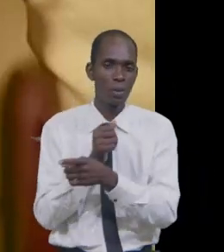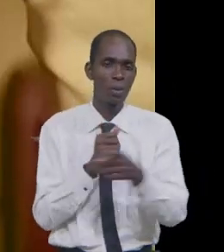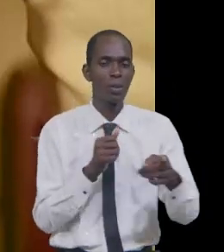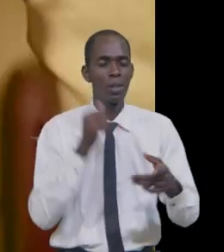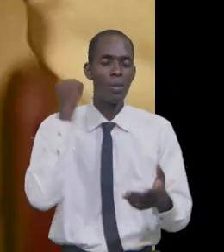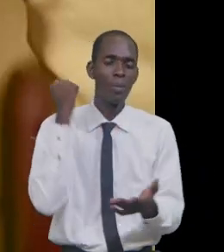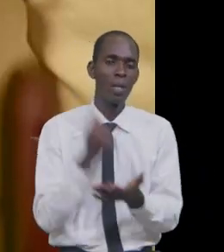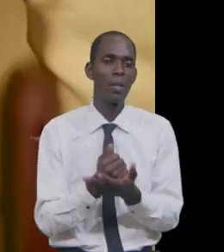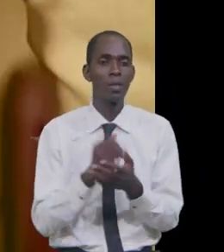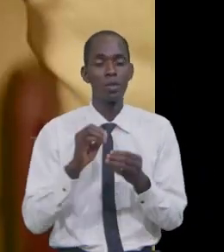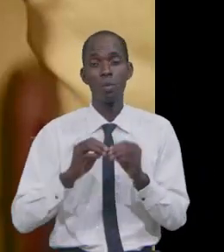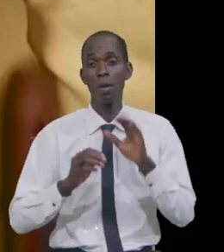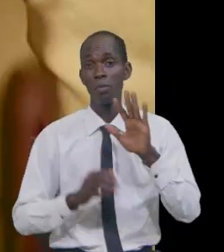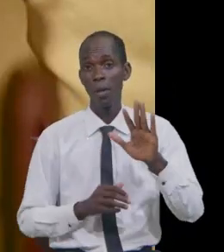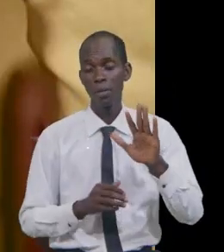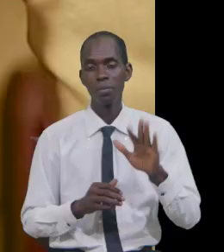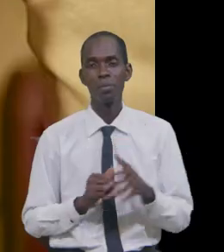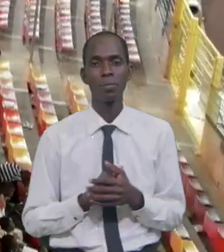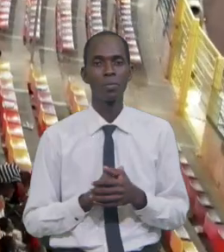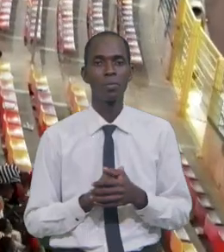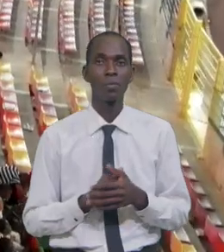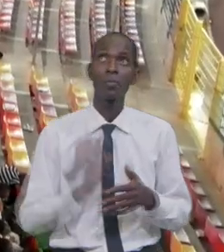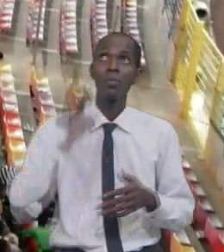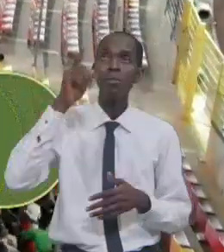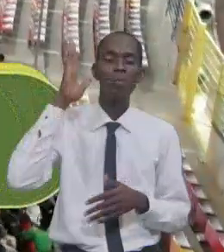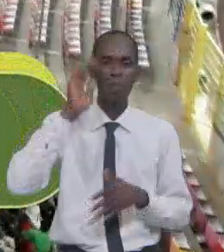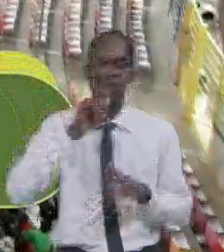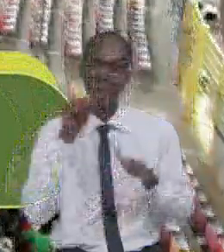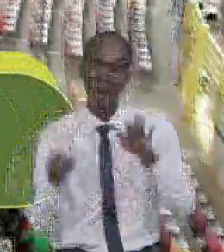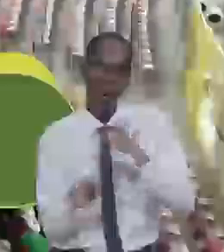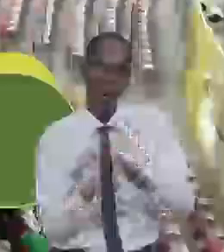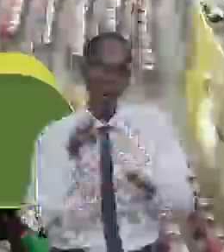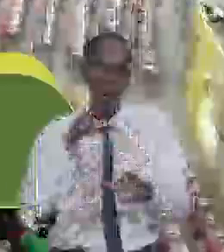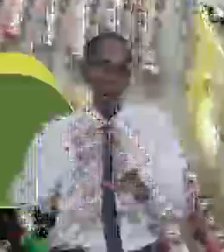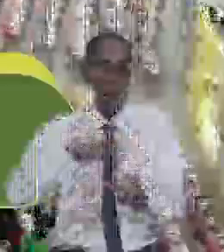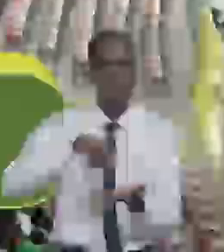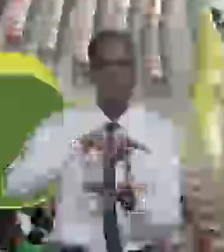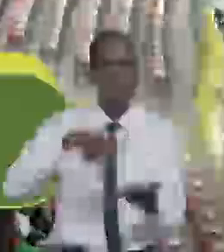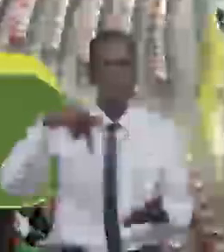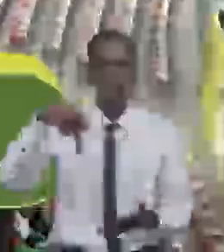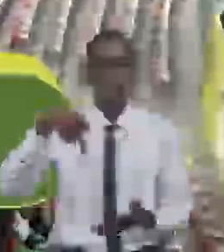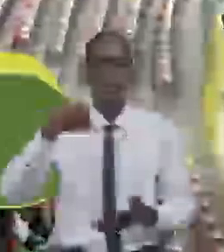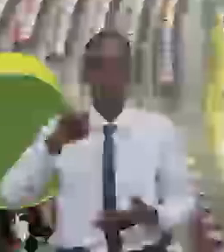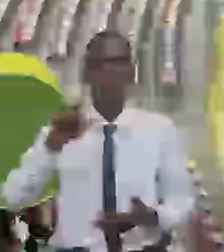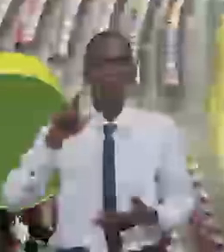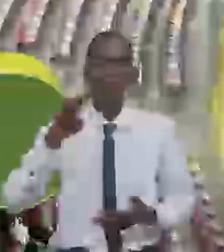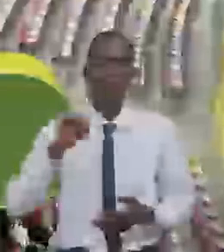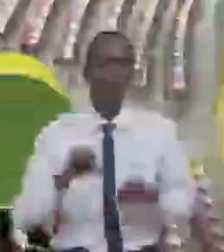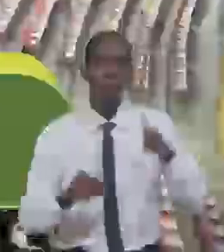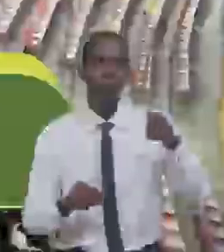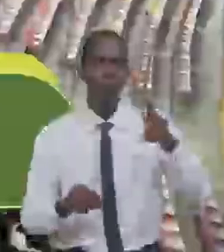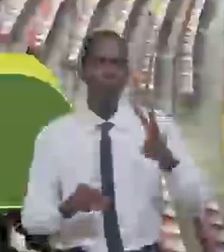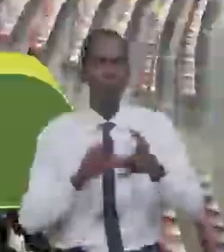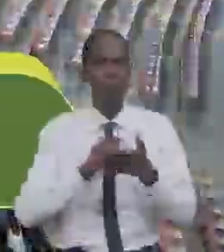thee. Number five, this, that he will hide you. Psalm 27 verse 5. Psalm 27 verse 5.